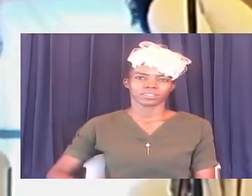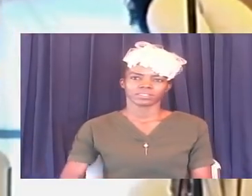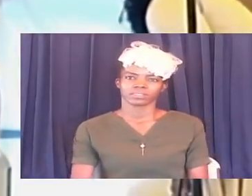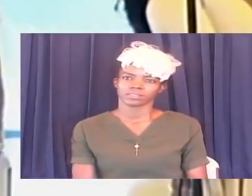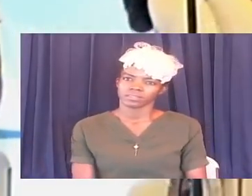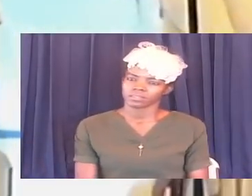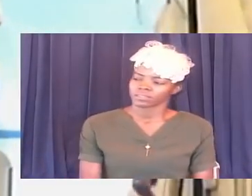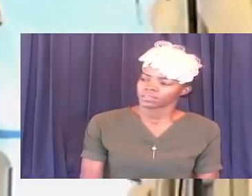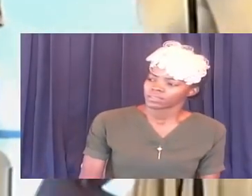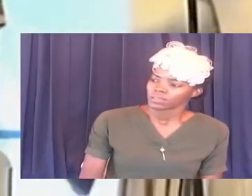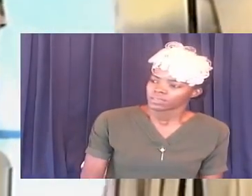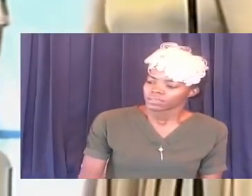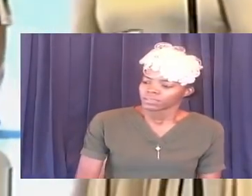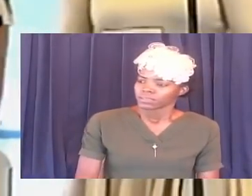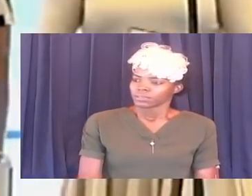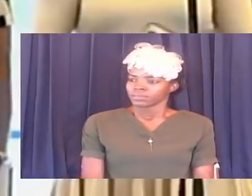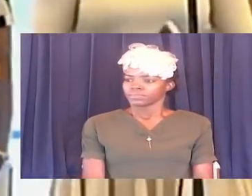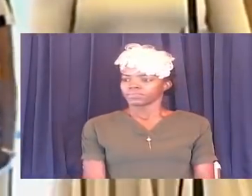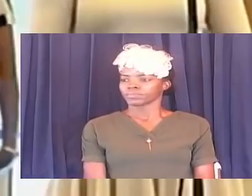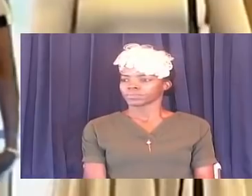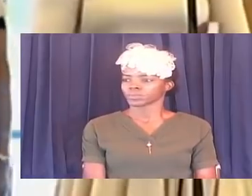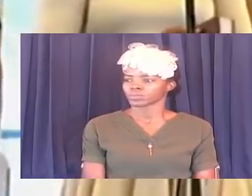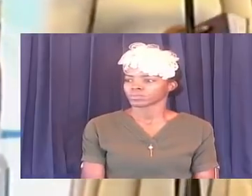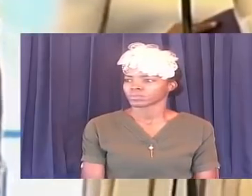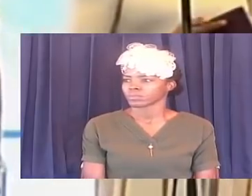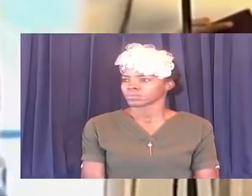While we are still standing,